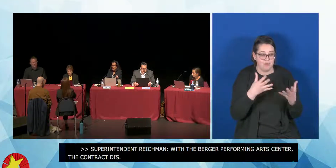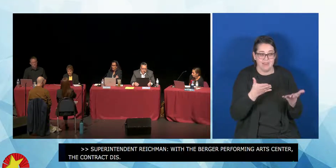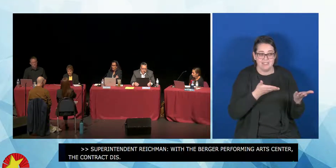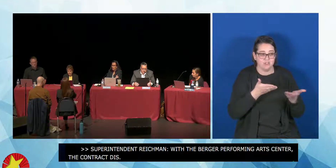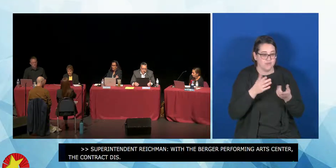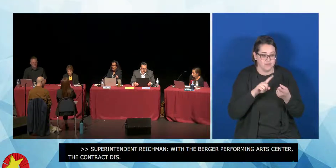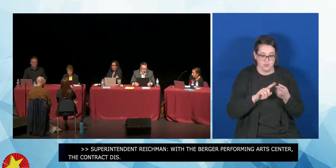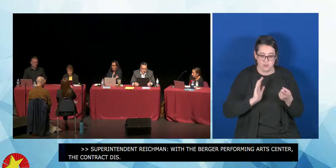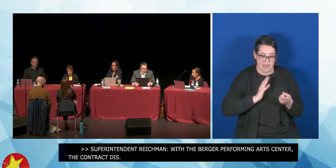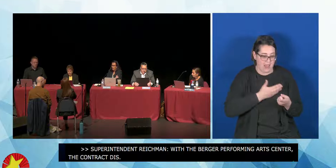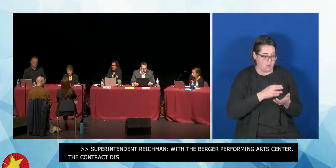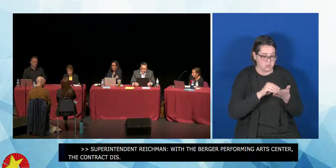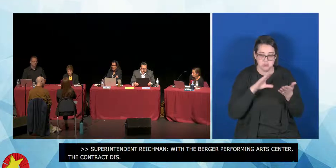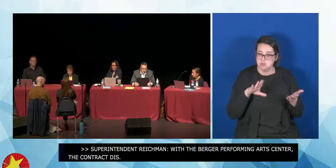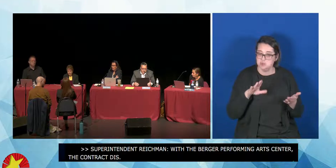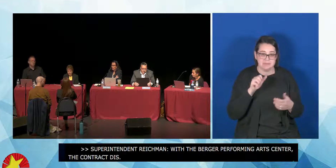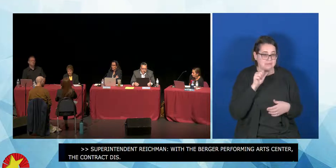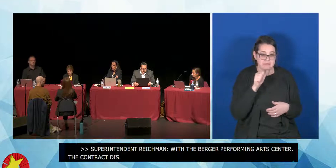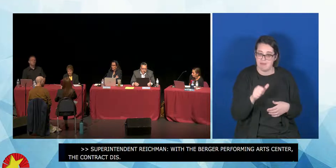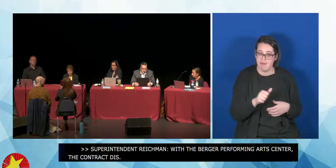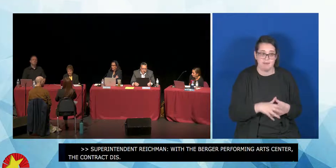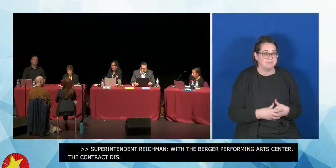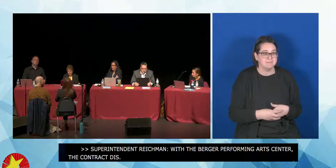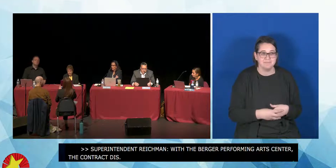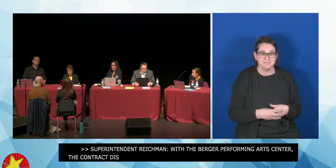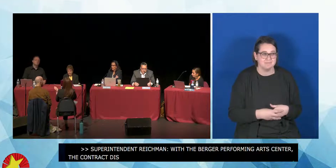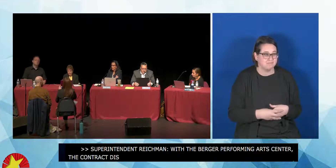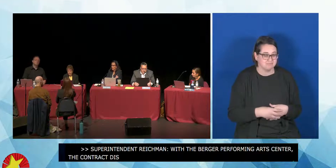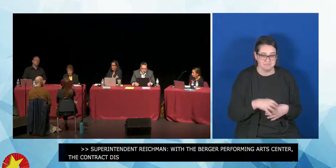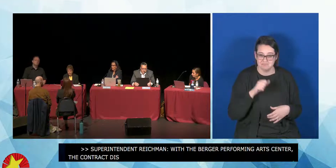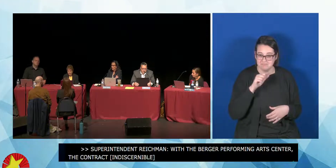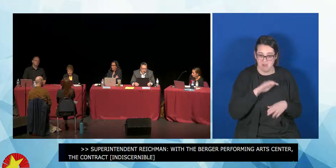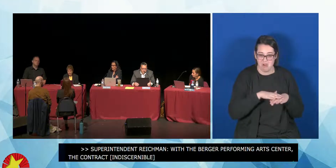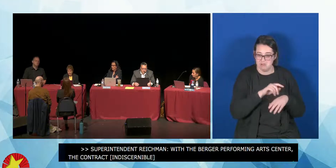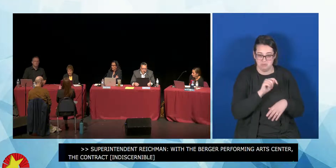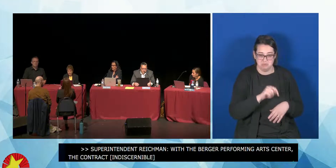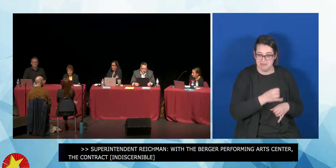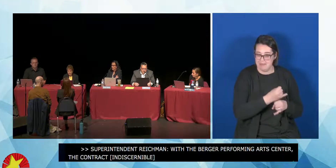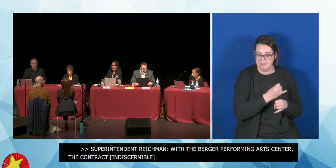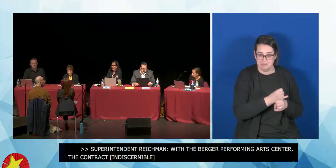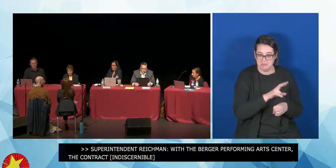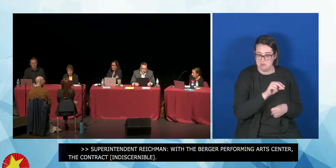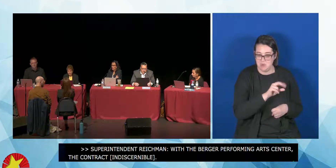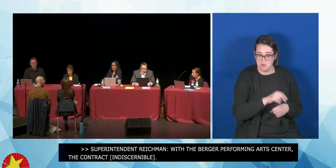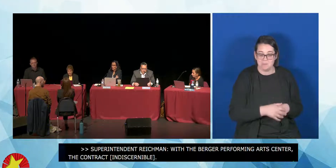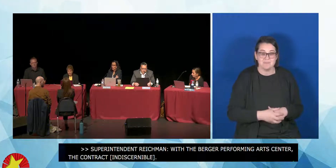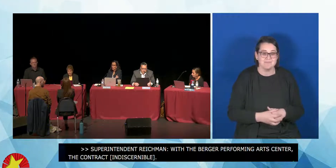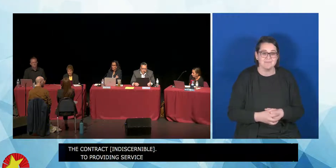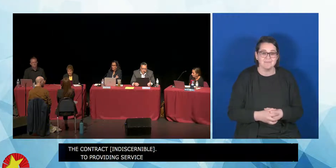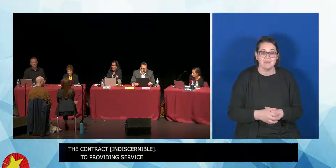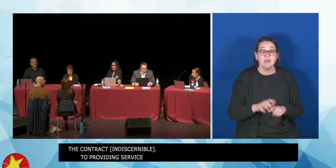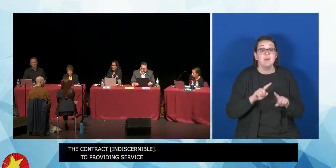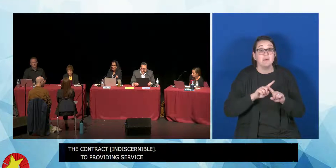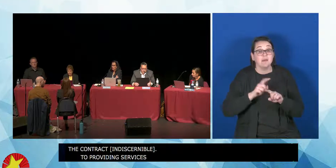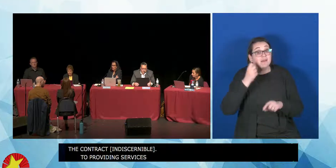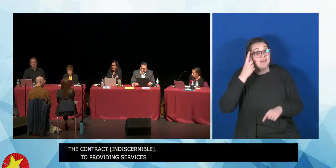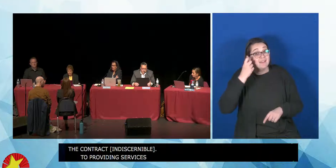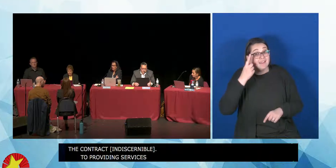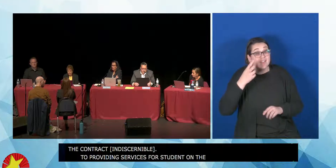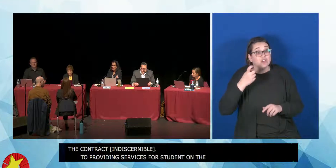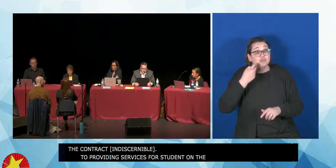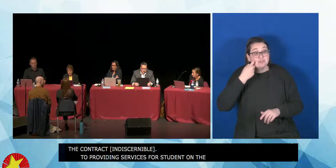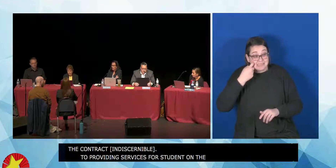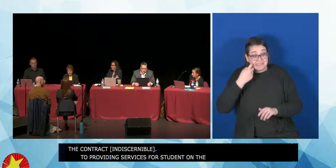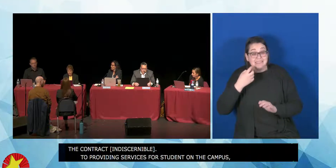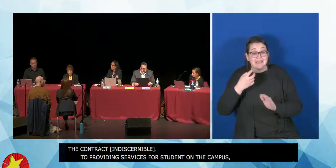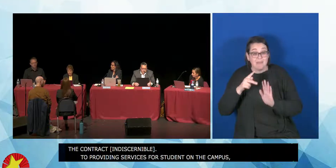our students on the Tucson campus. So the recent policy change